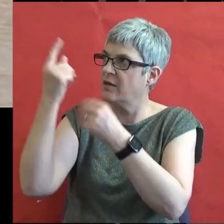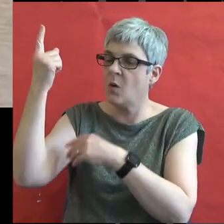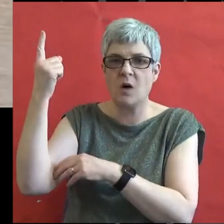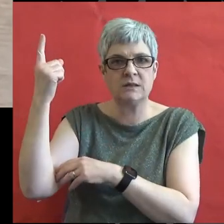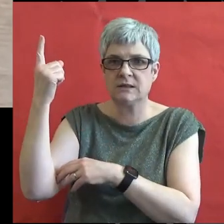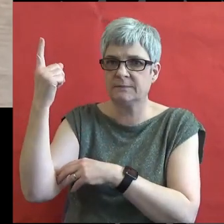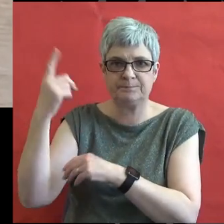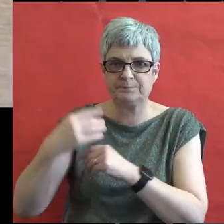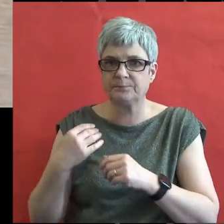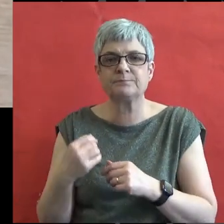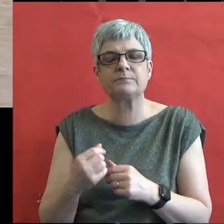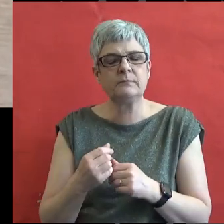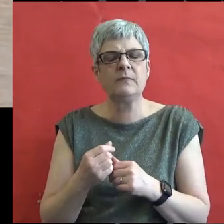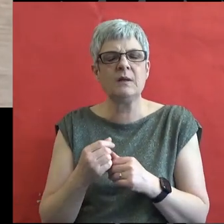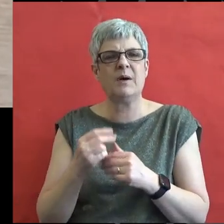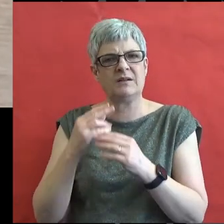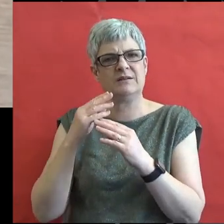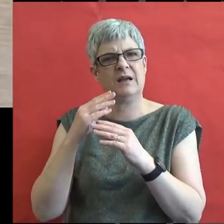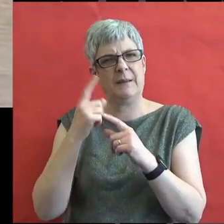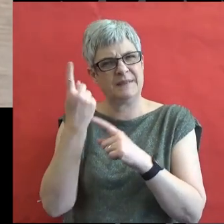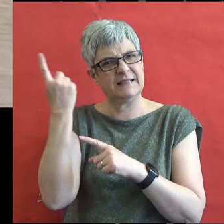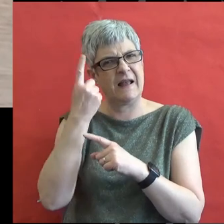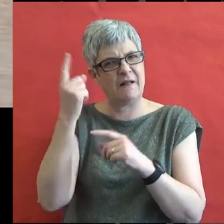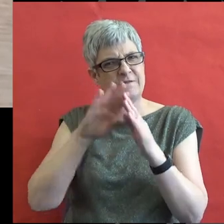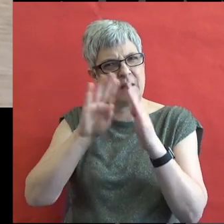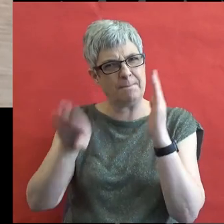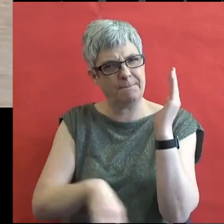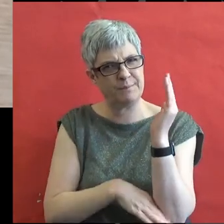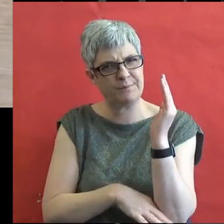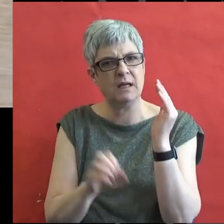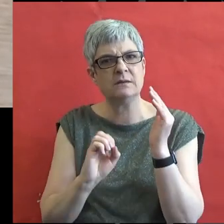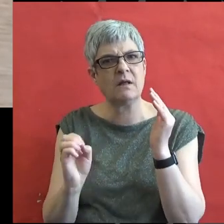grasped, but made himself nothing.